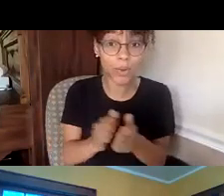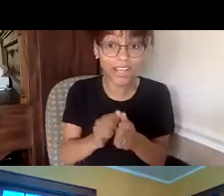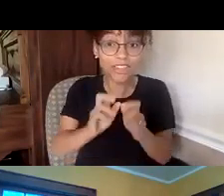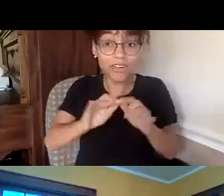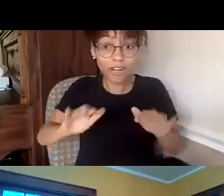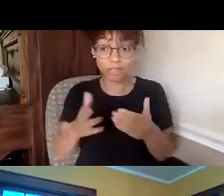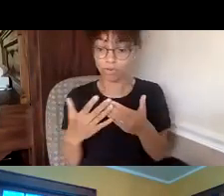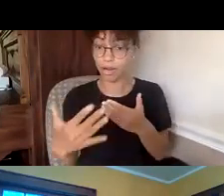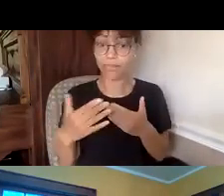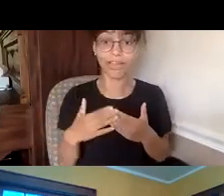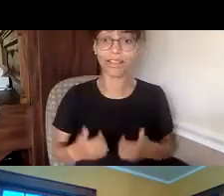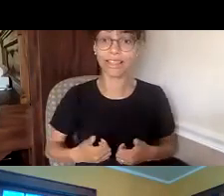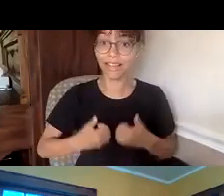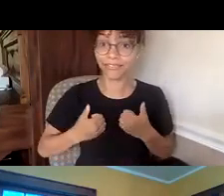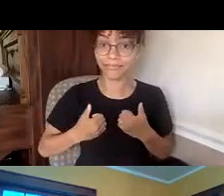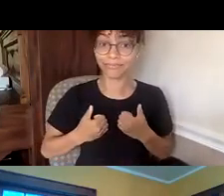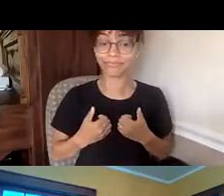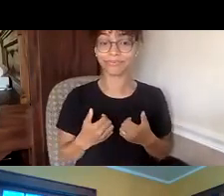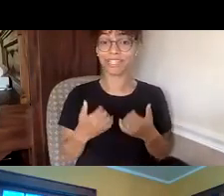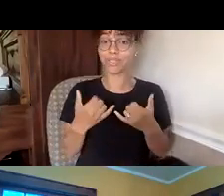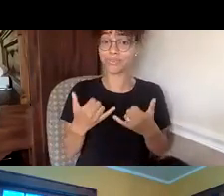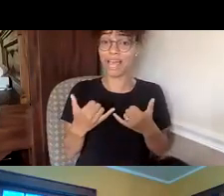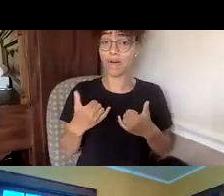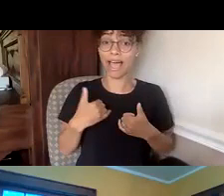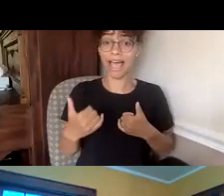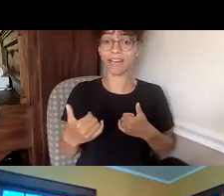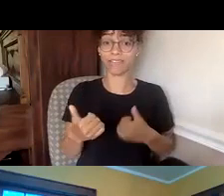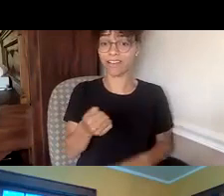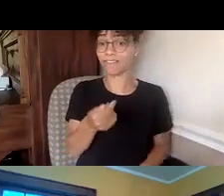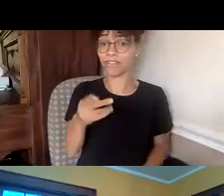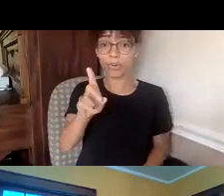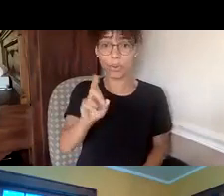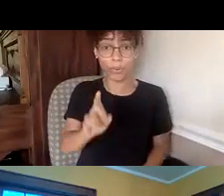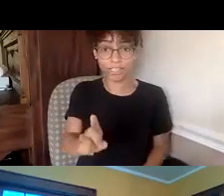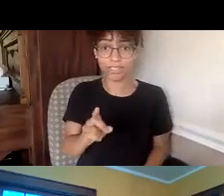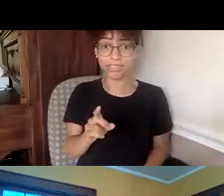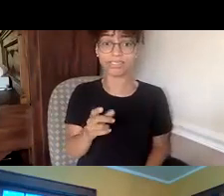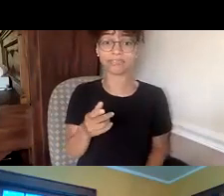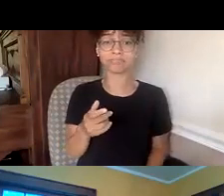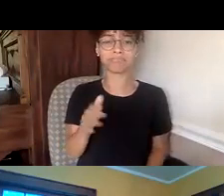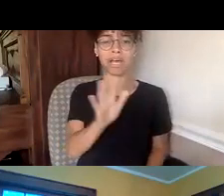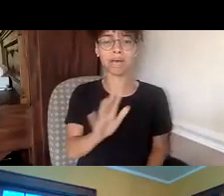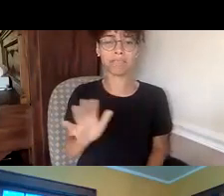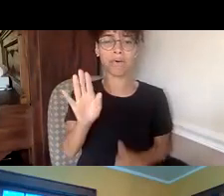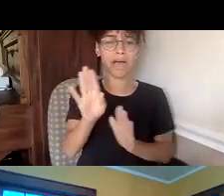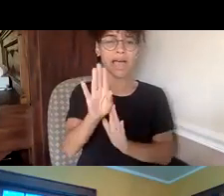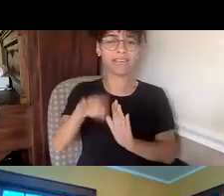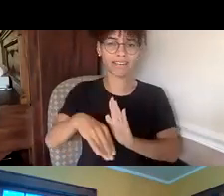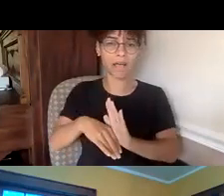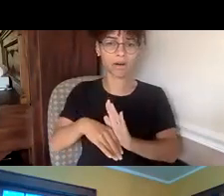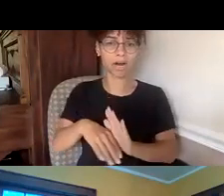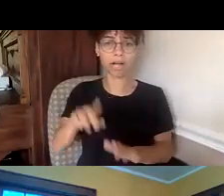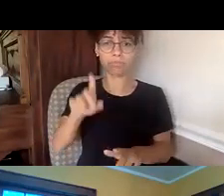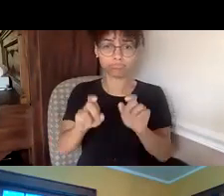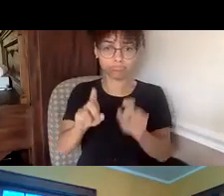So I'm going to basically ask them a set of questions that should last us for about 30 minutes or so. And